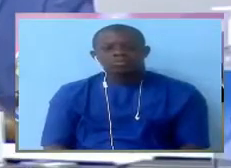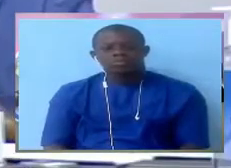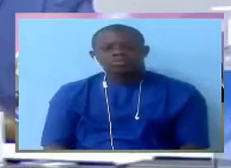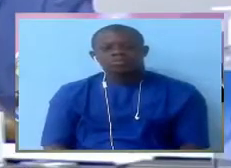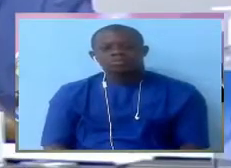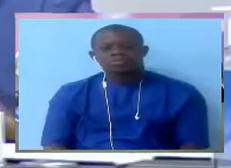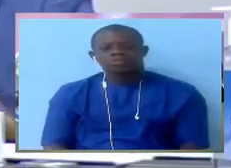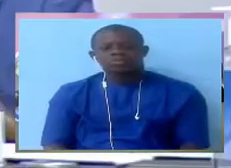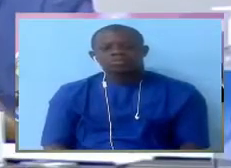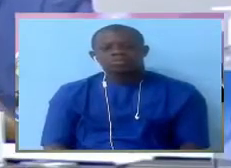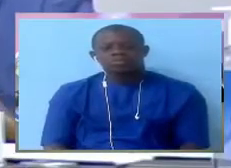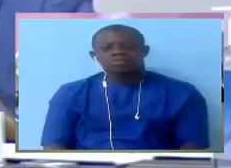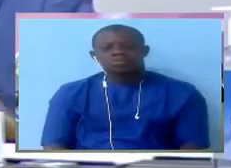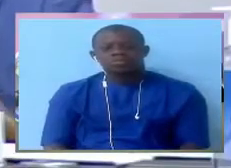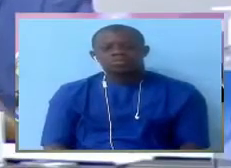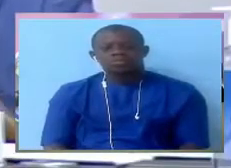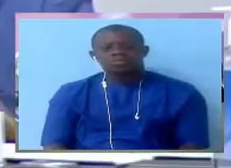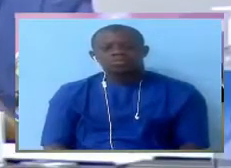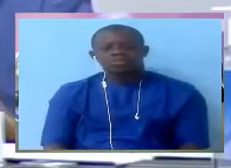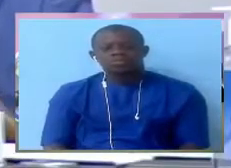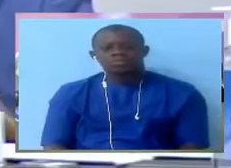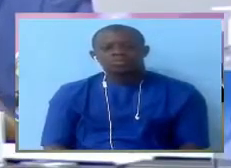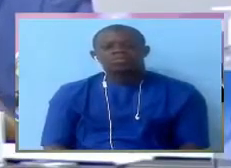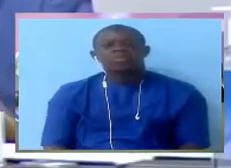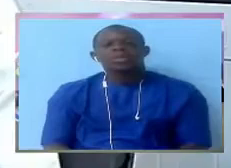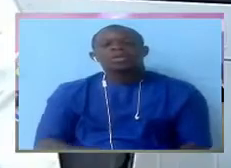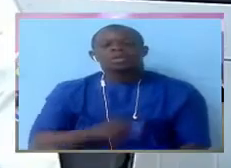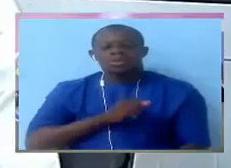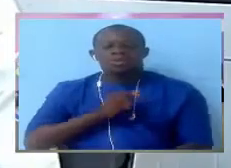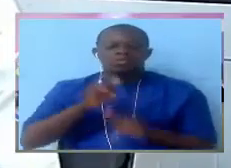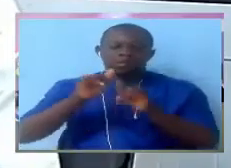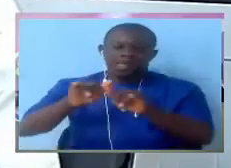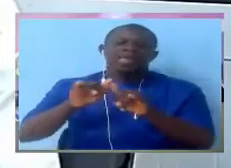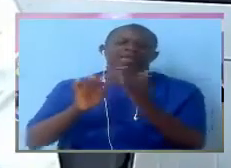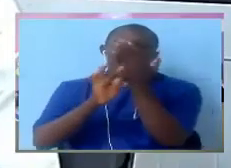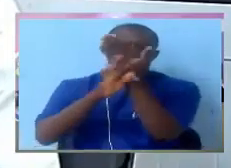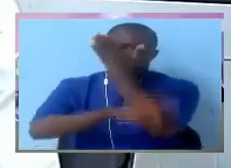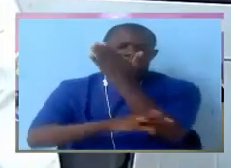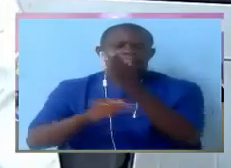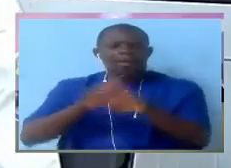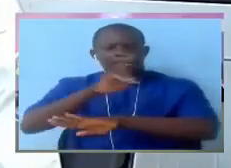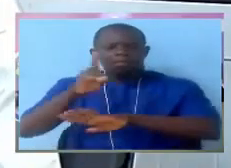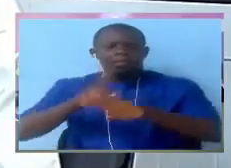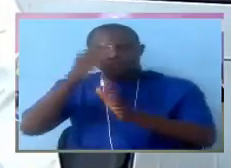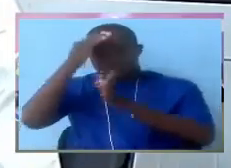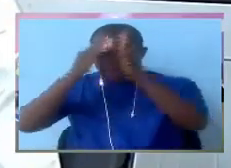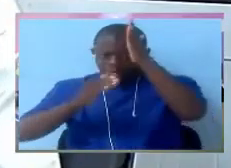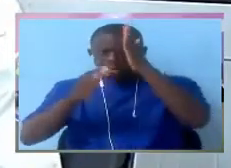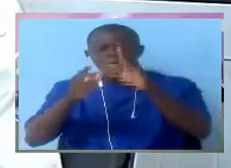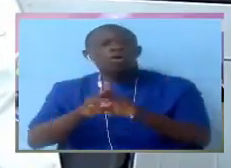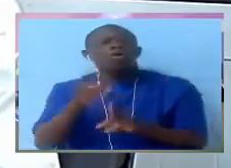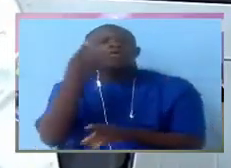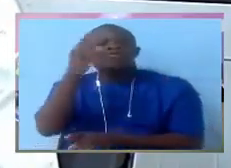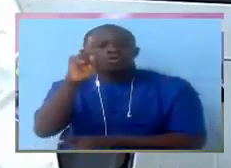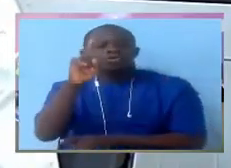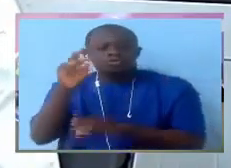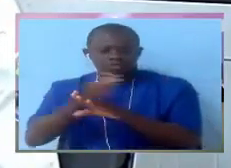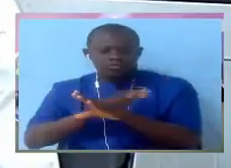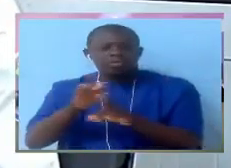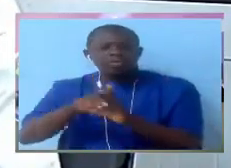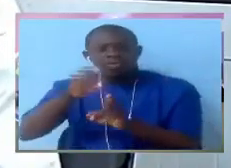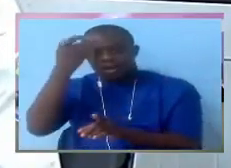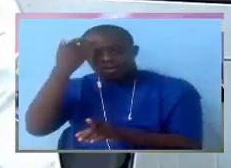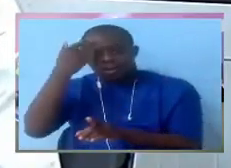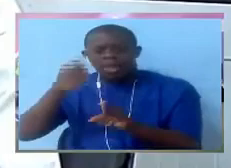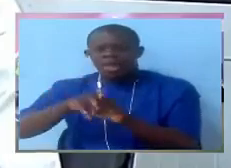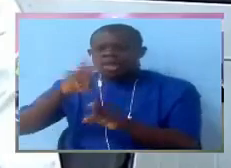school. I remained at Fajara barracks. Well, Manta, don't know you were Navy at the beginning. Selama benen koto gene fofu mune bus